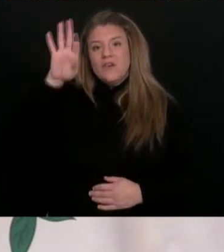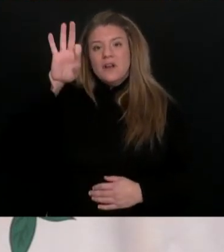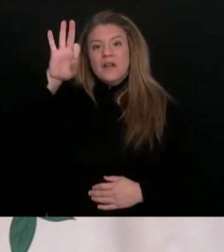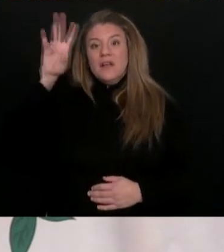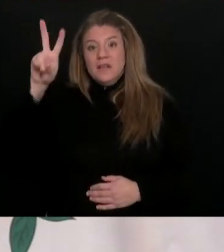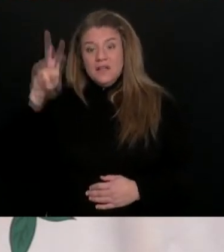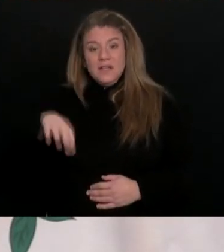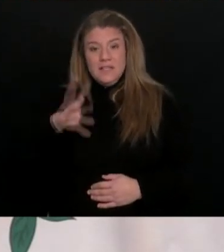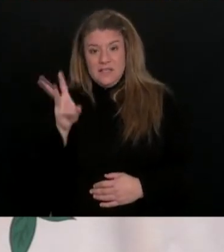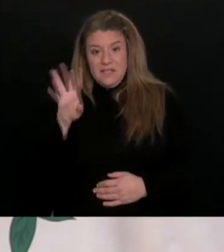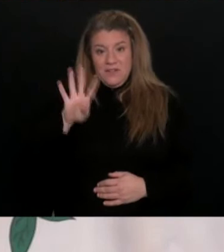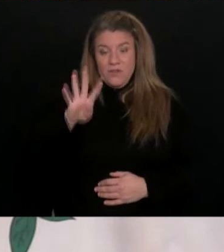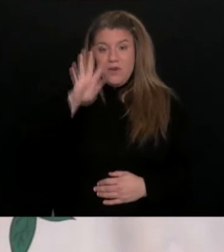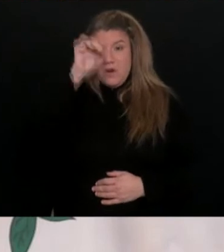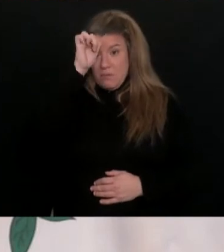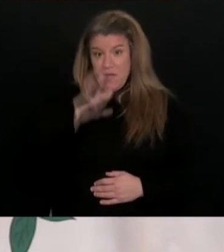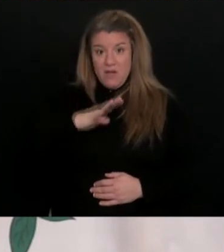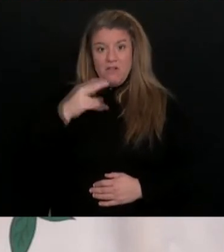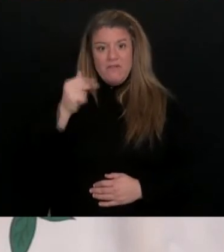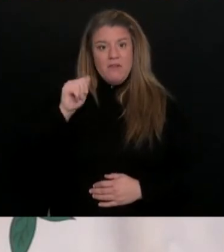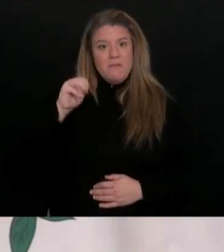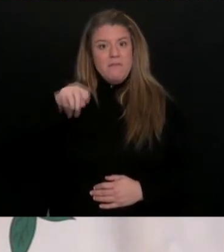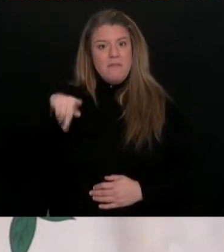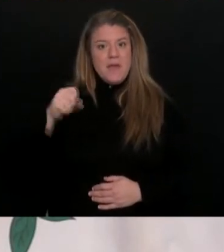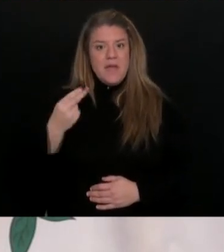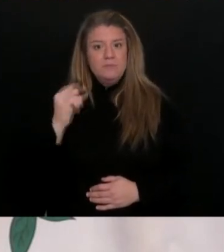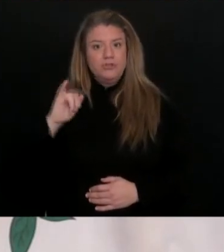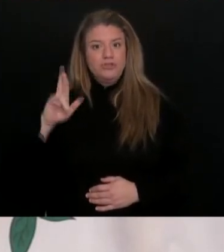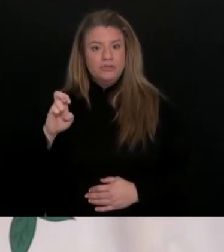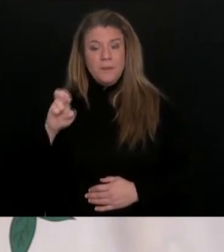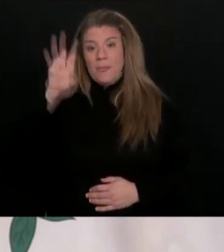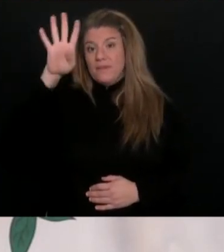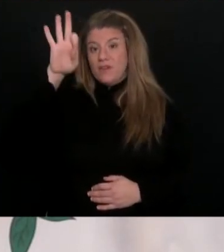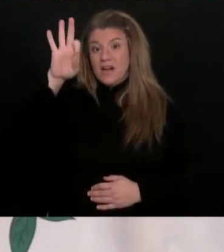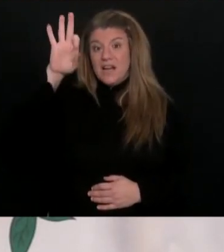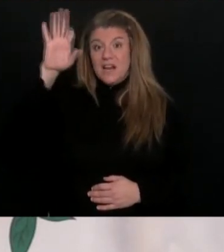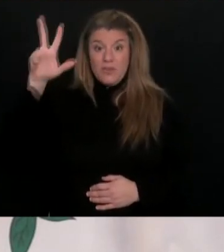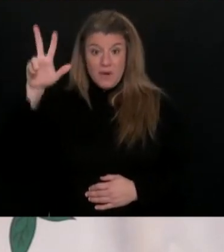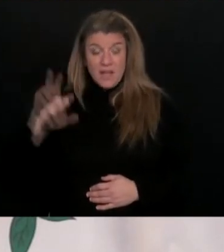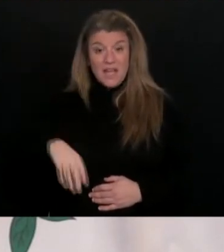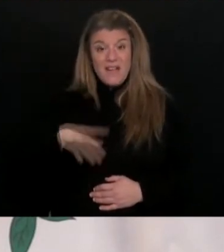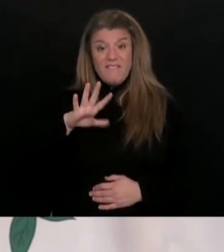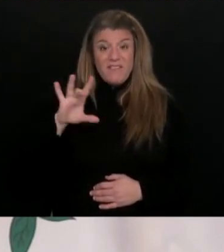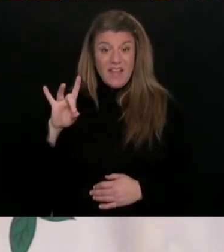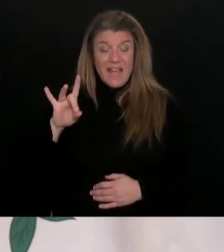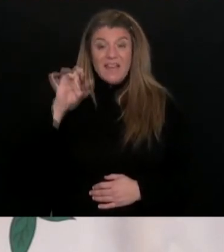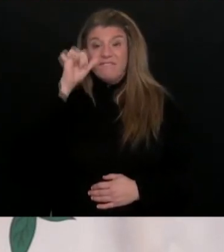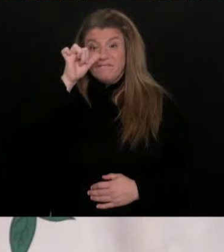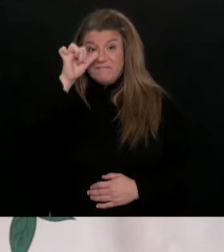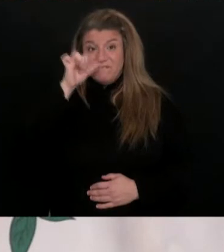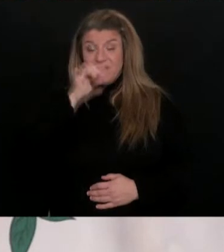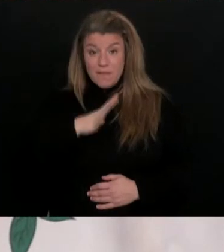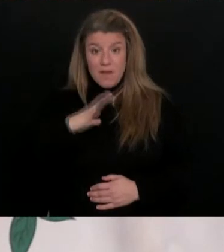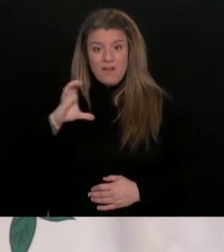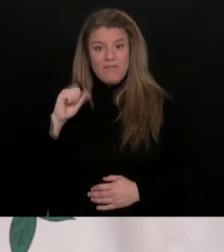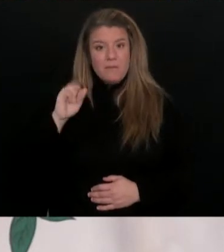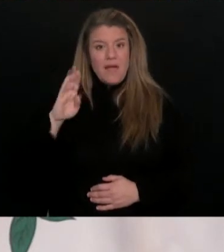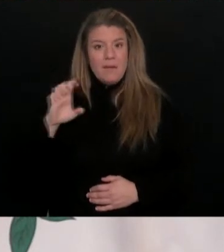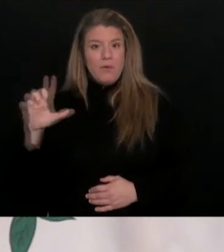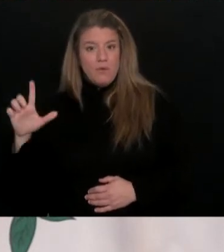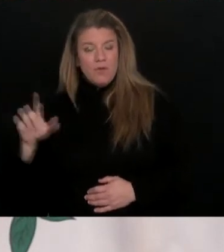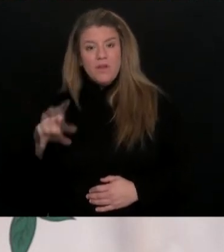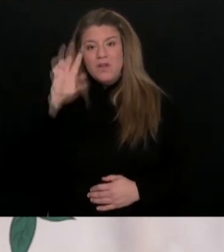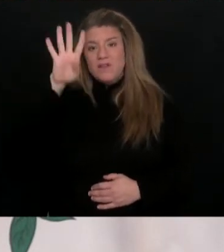death, a 64-year-old male from Hampshire County. The 4,993rd death, a 58-year-old female from Cabell County.